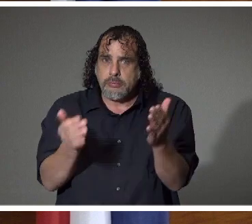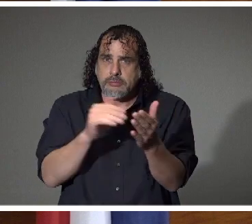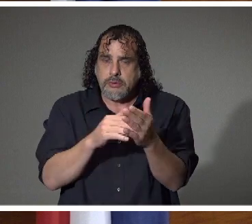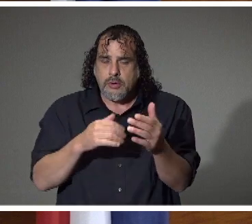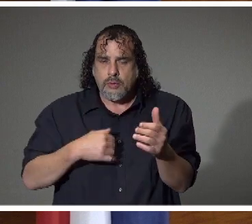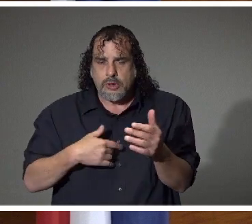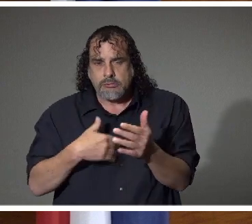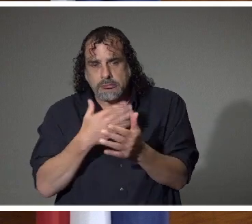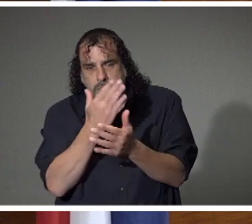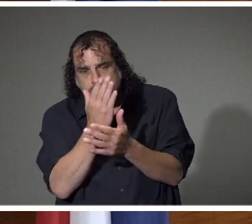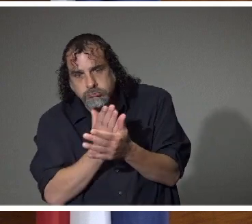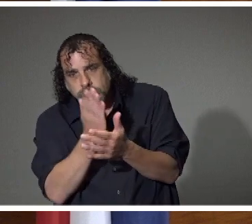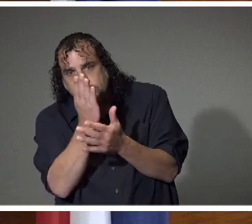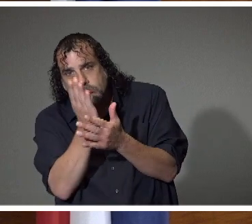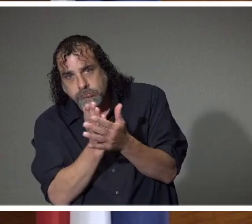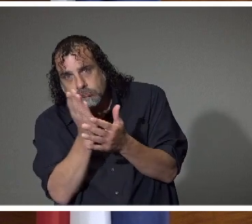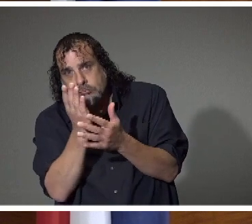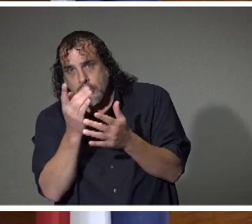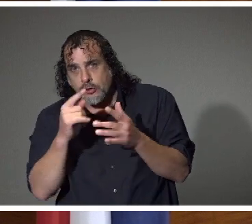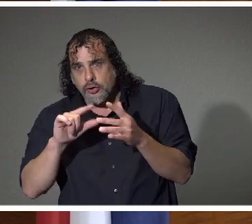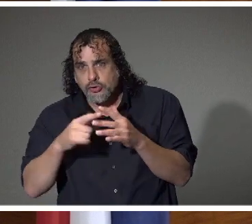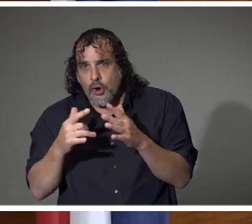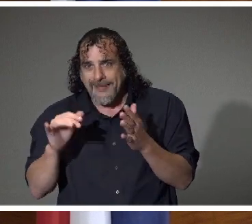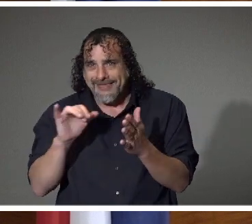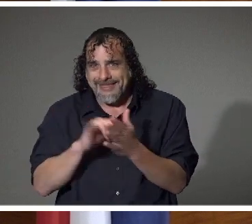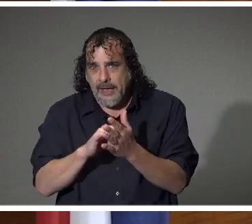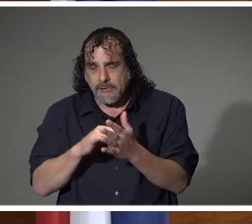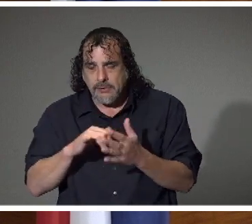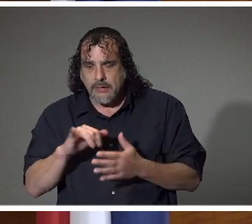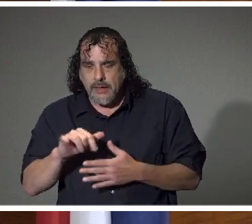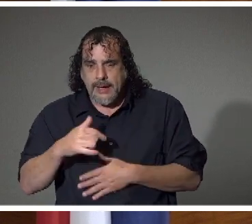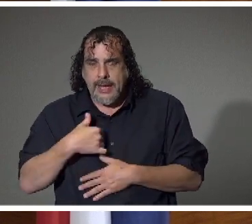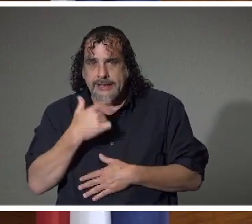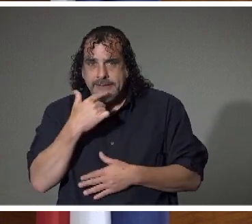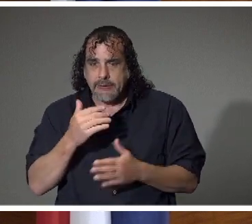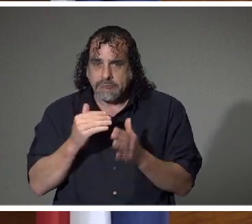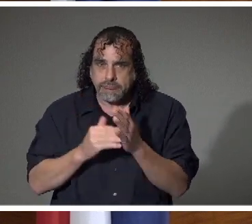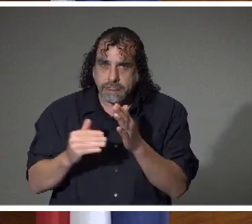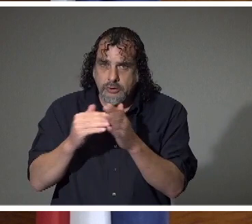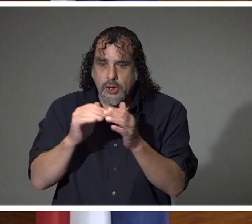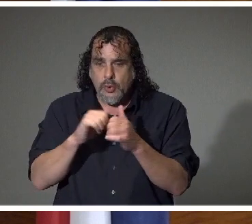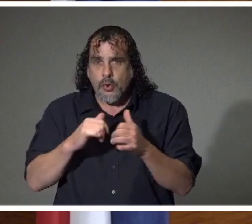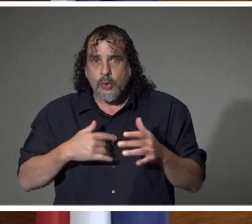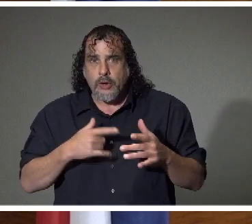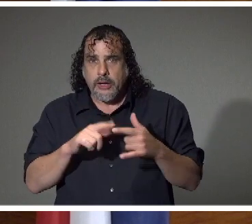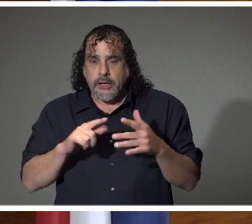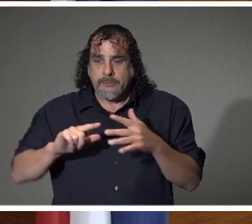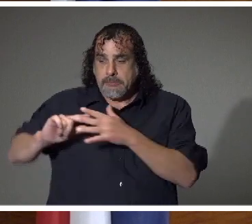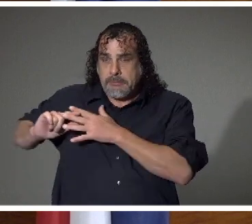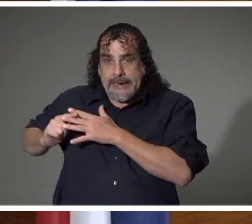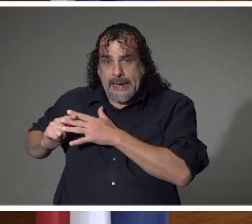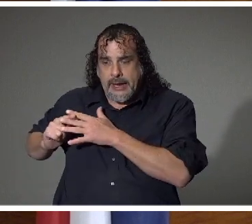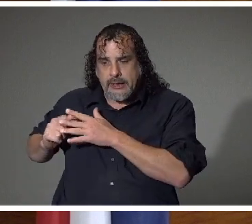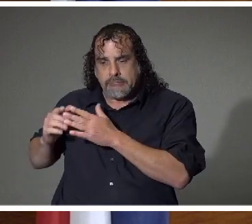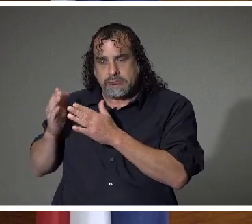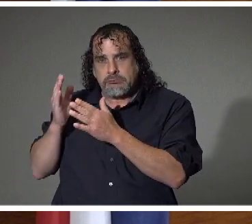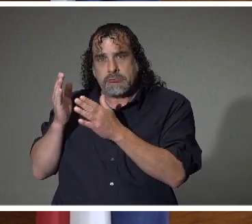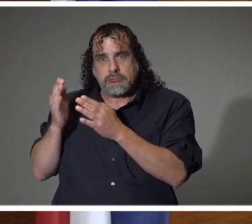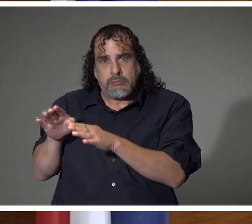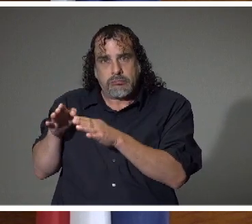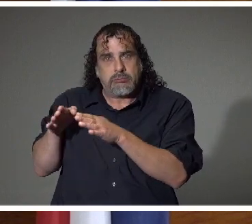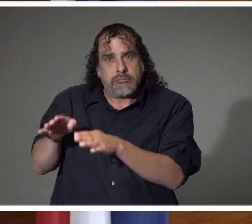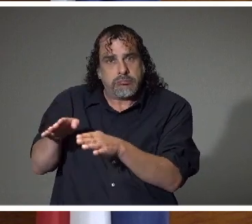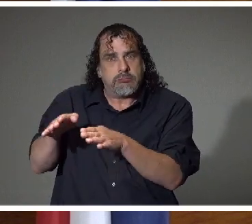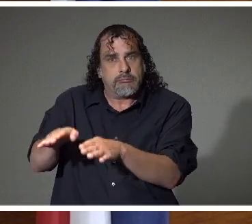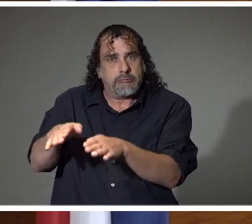small initial steps to do that. As I have said repeatedly, we went into this shelter-in-place order in